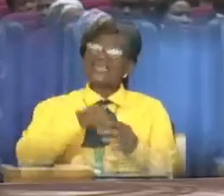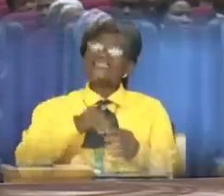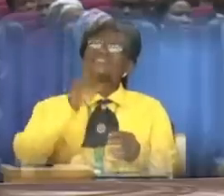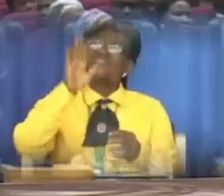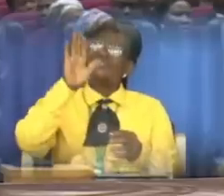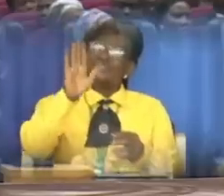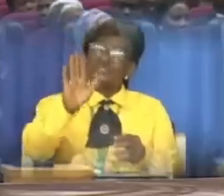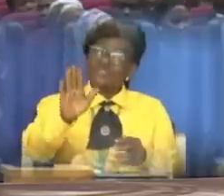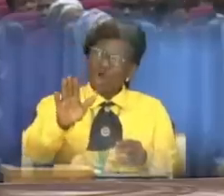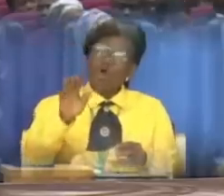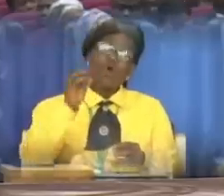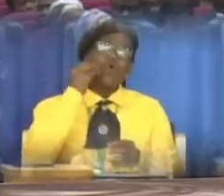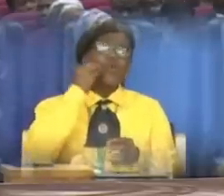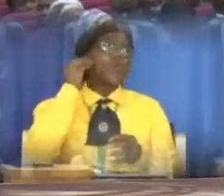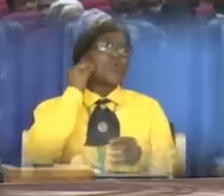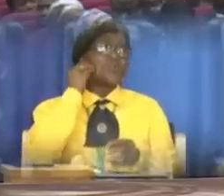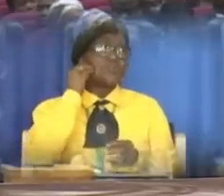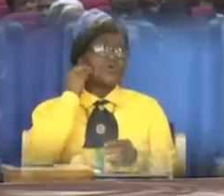of Satan